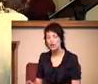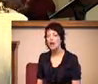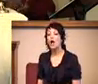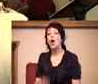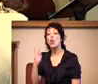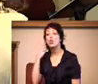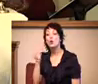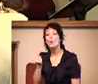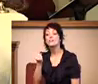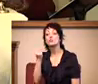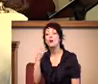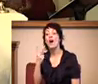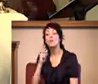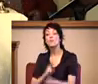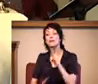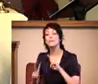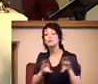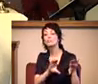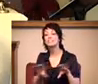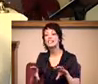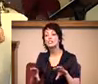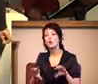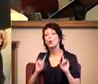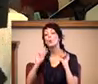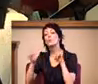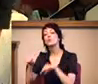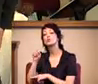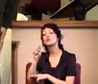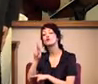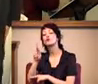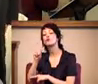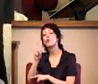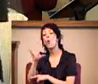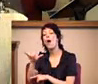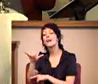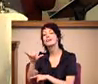Perry's house for the first time 44 years ago. Amen?